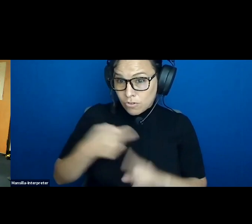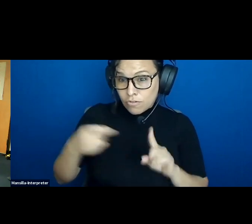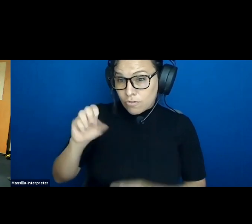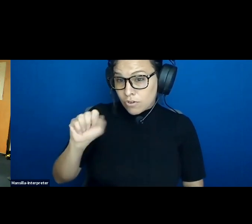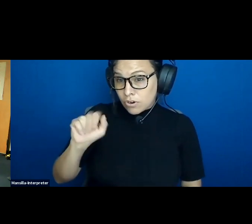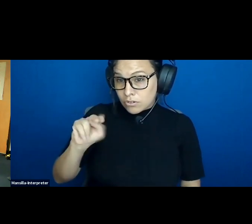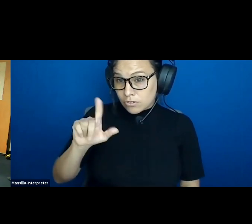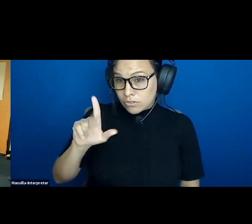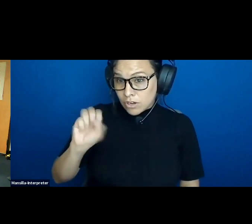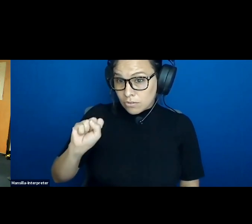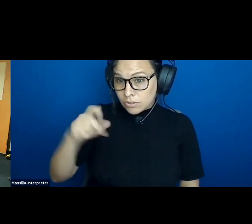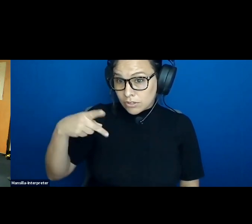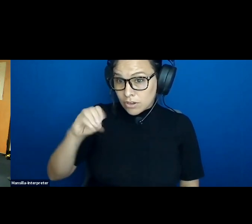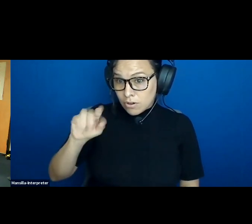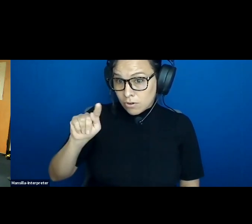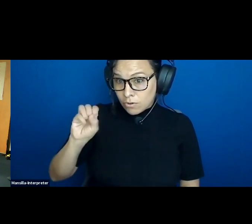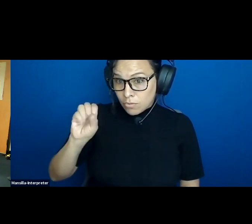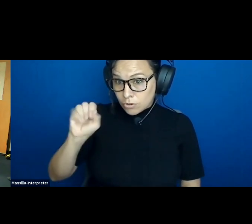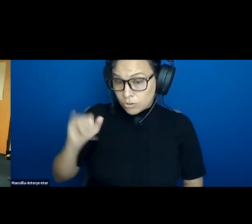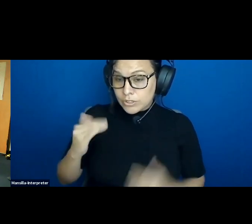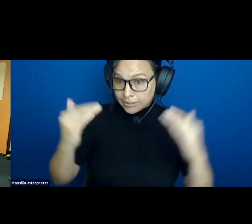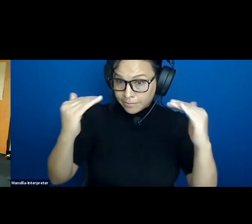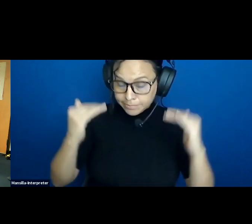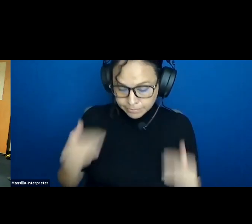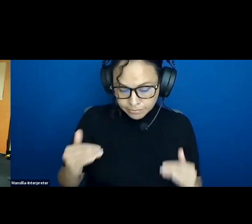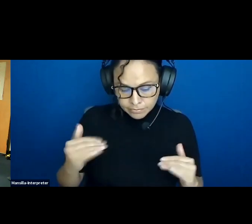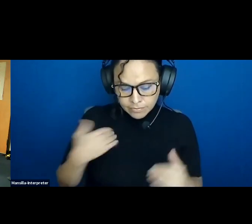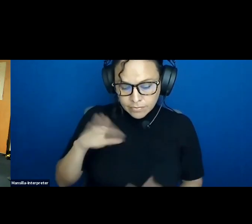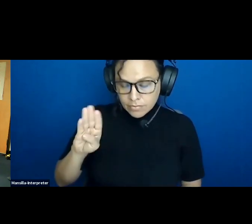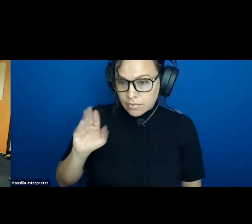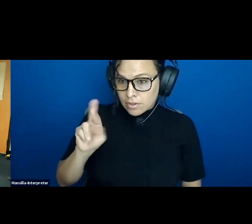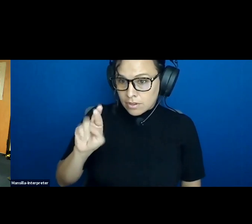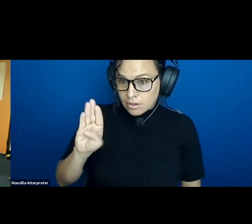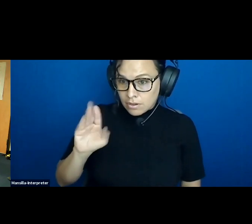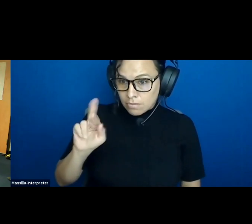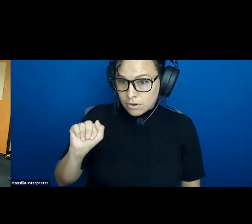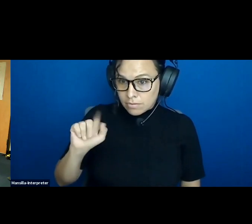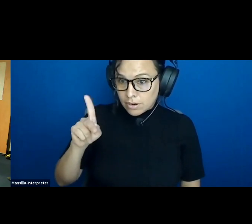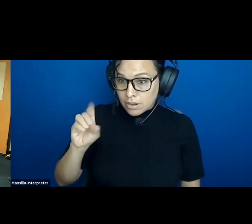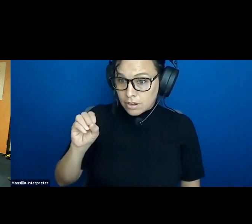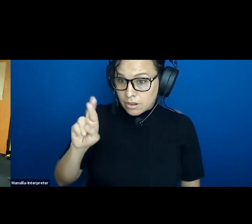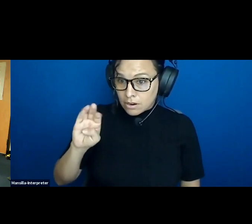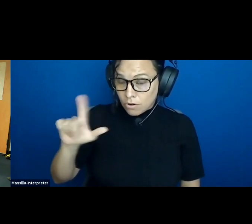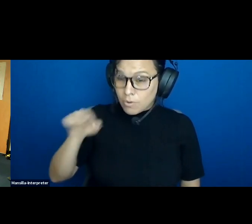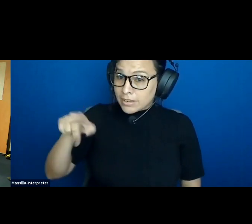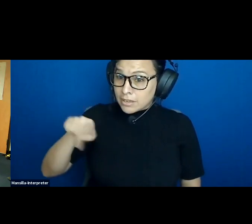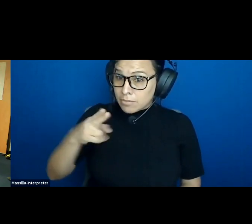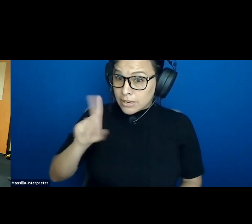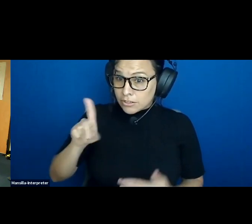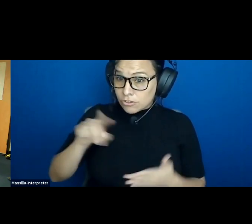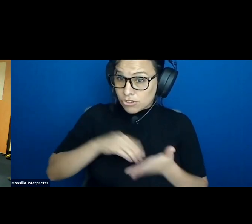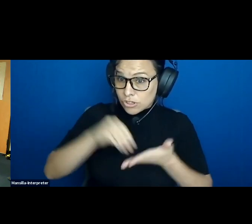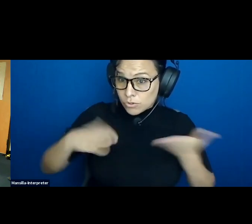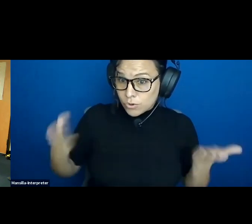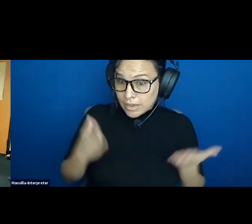de San Luis Potosí, Mexico. Following her presentation will be Barbara Korbal, a PhD student in the history department at